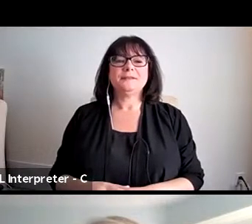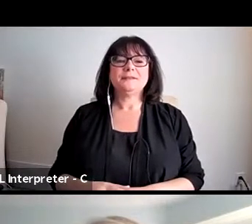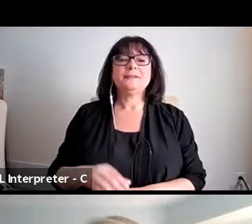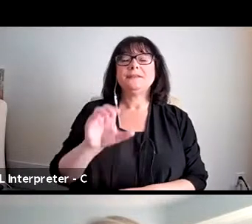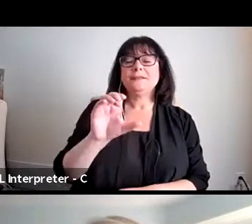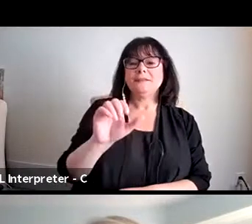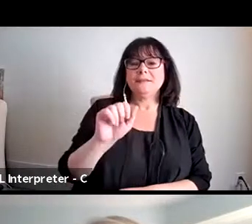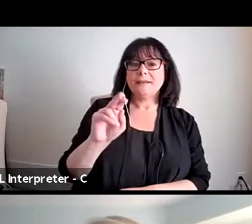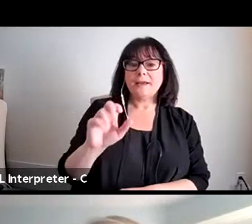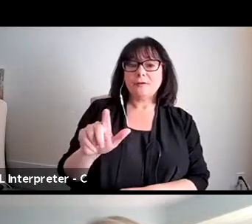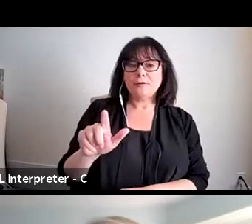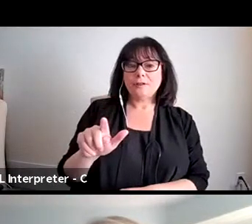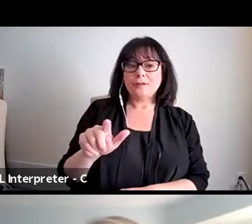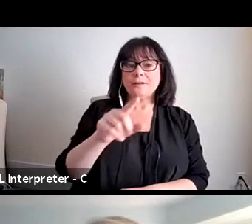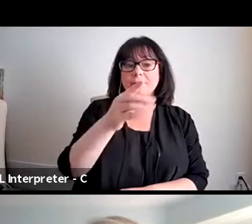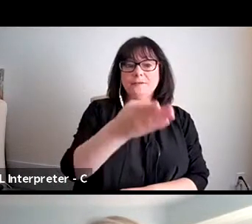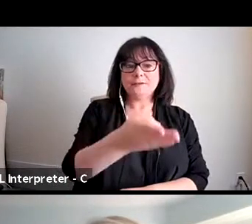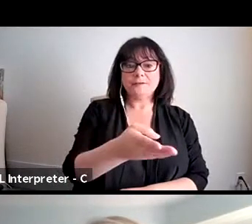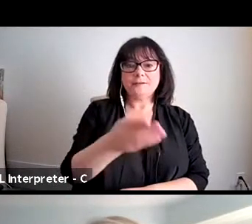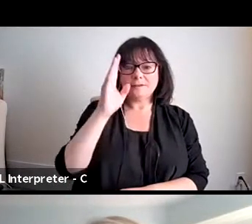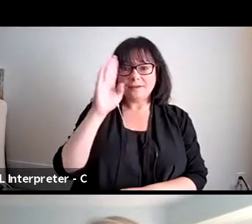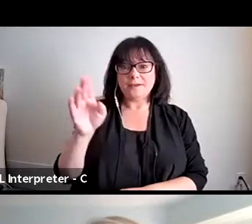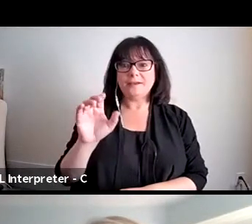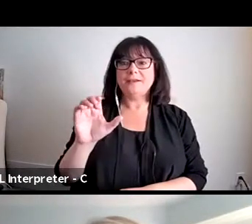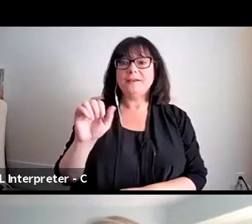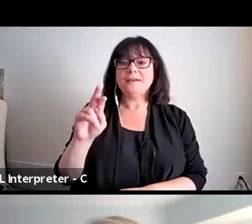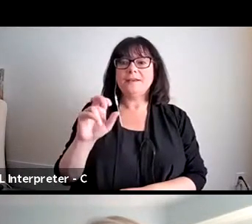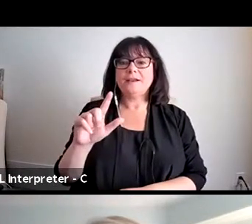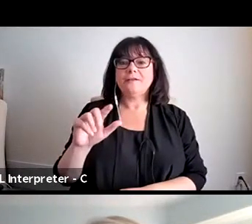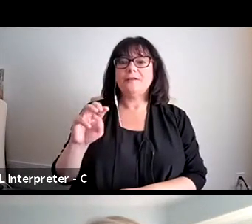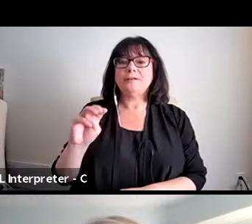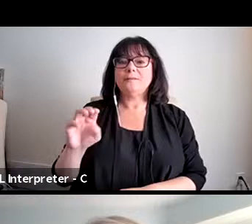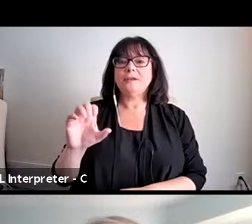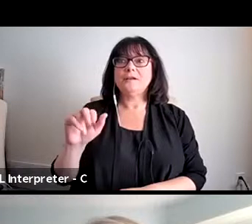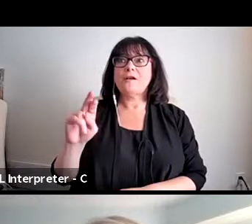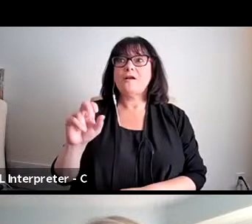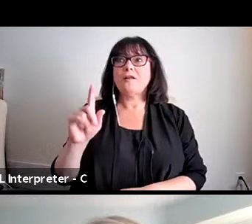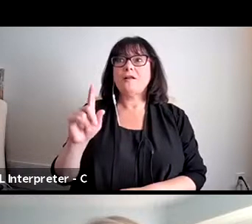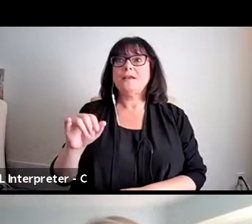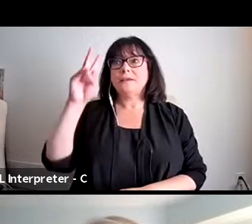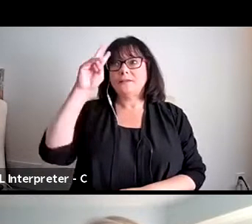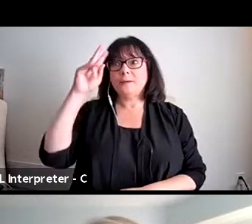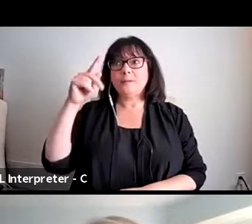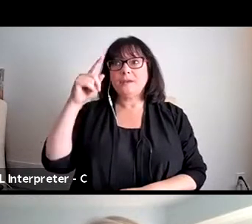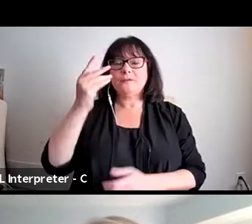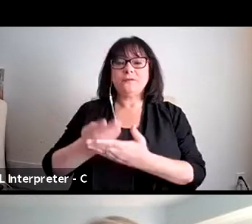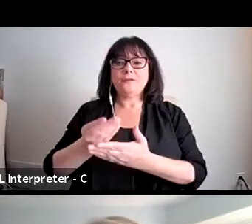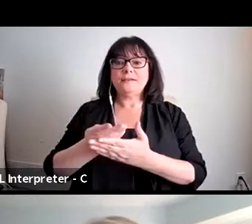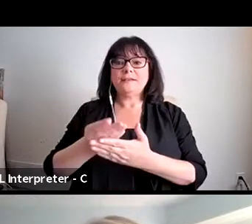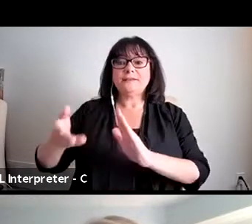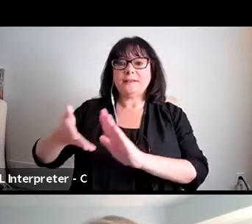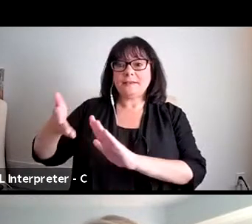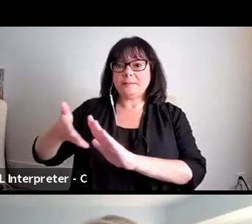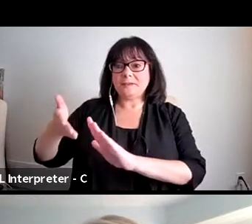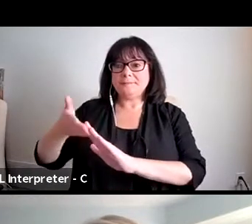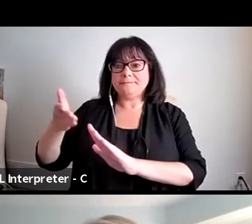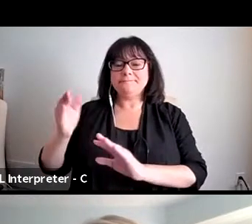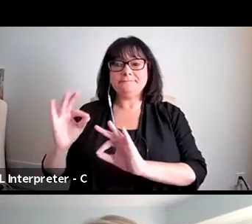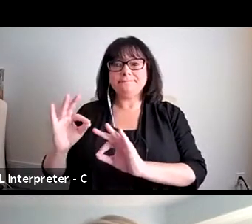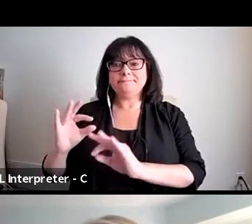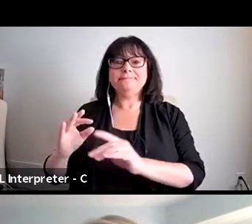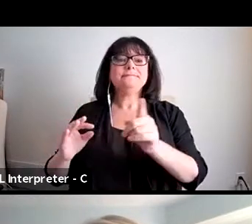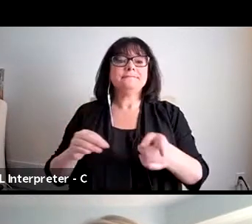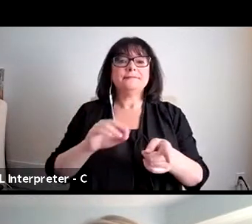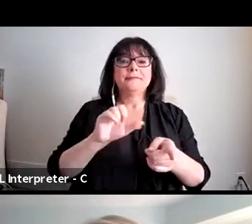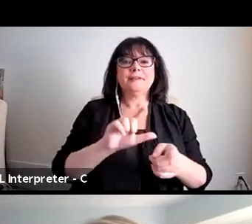Carol? Hi, Carol McCauley, Vice President, Finance and Administration. And Lucy?